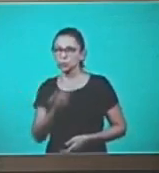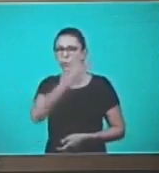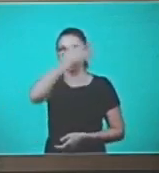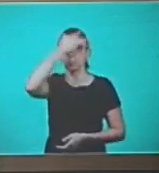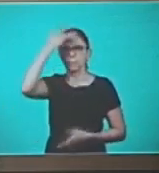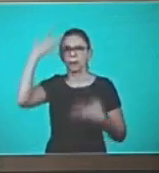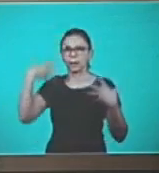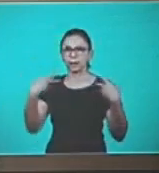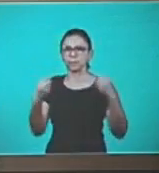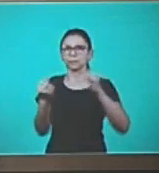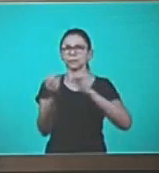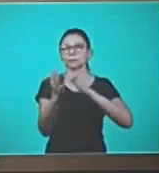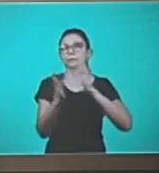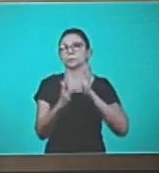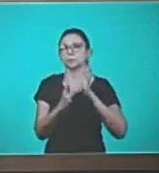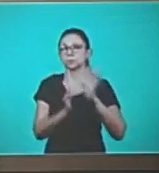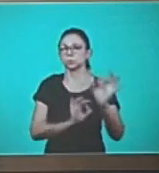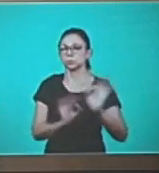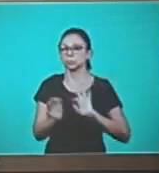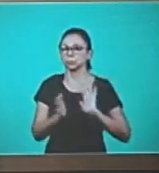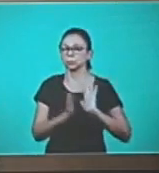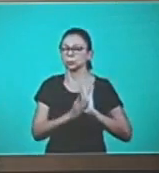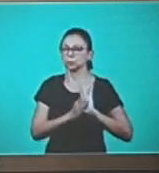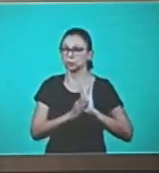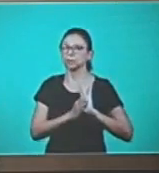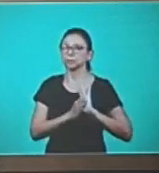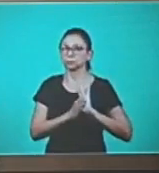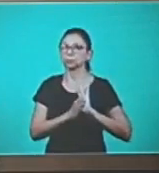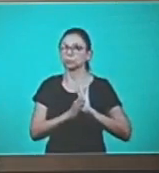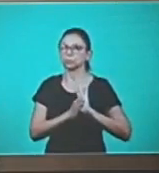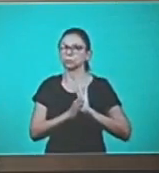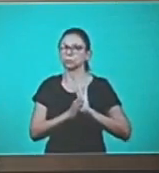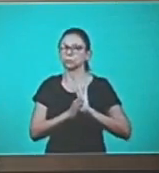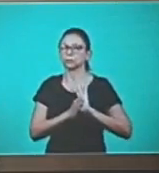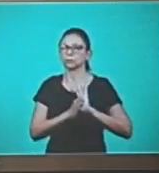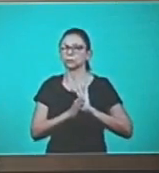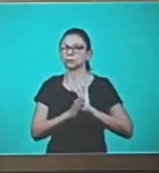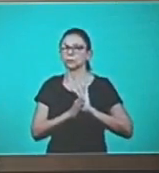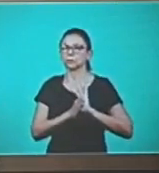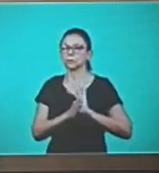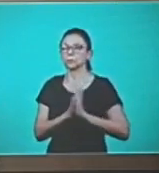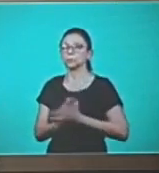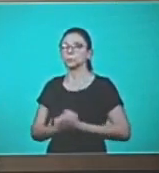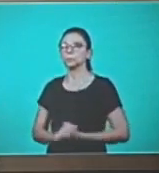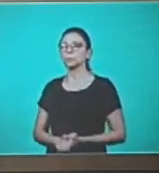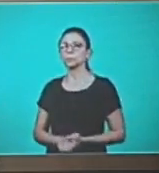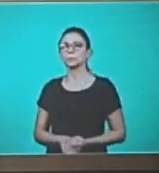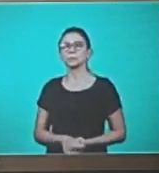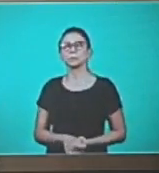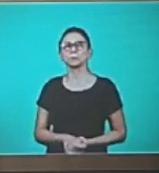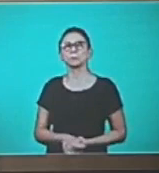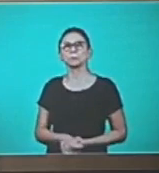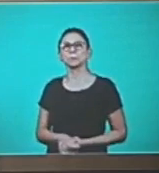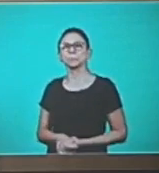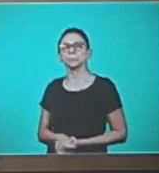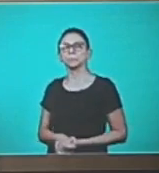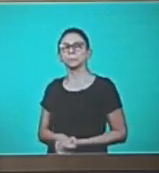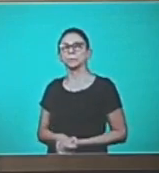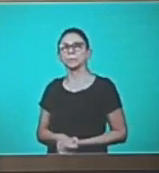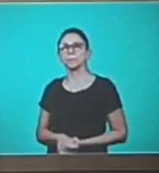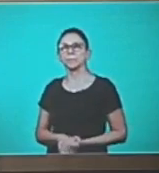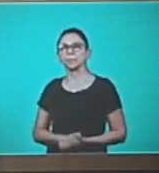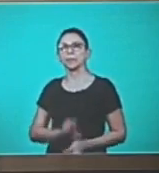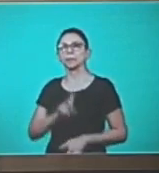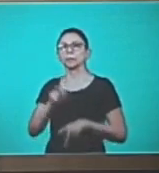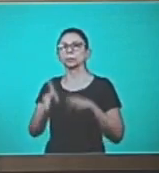up there. Jews that even had crucified Jesus, they were touched by the Holy Spirit to